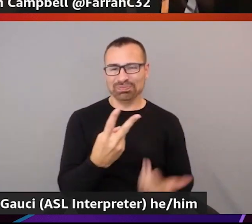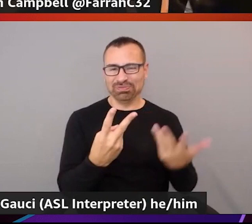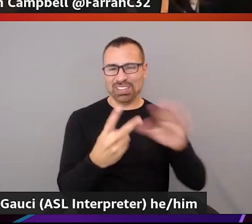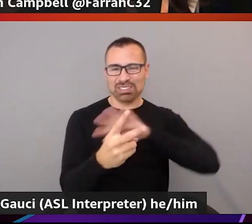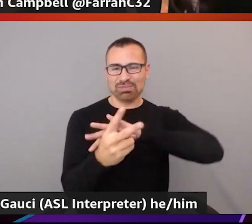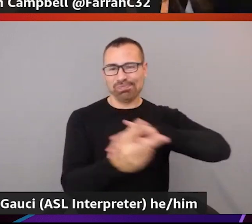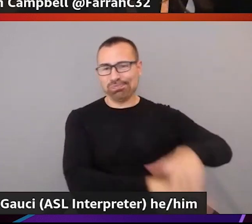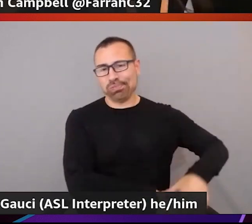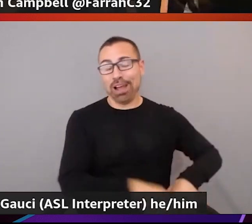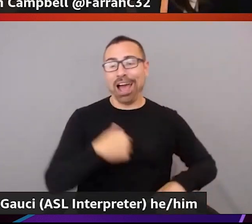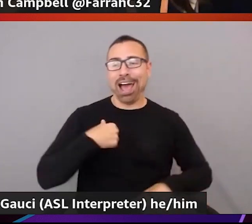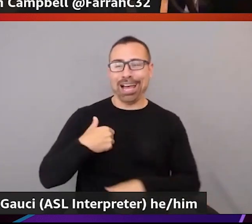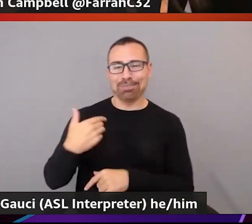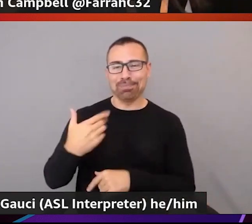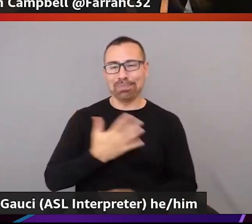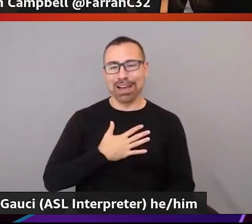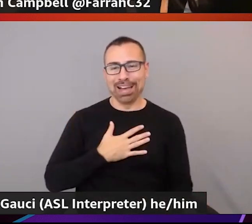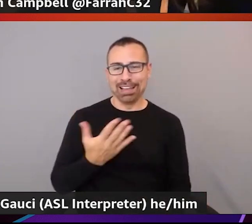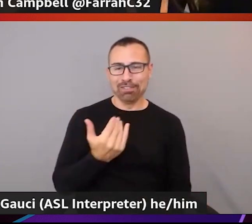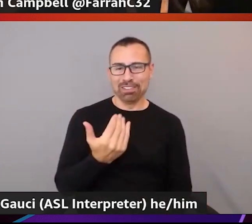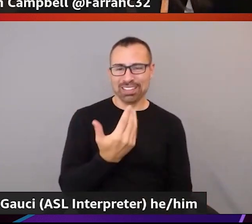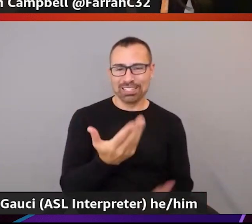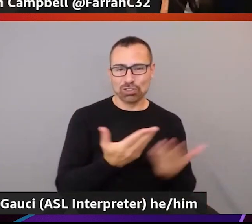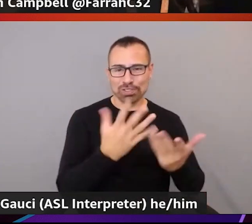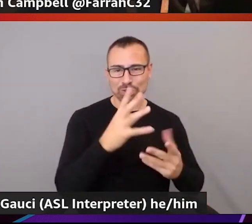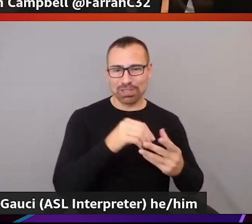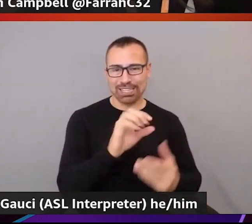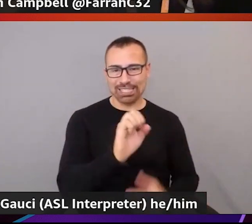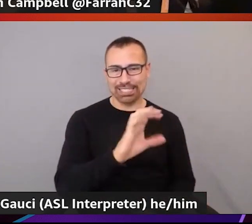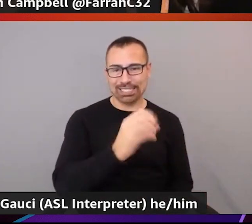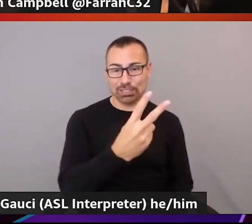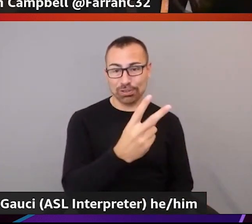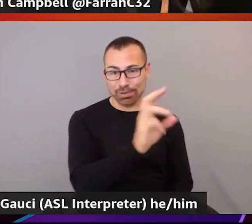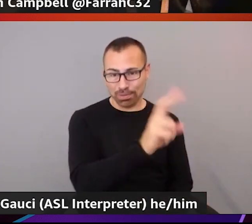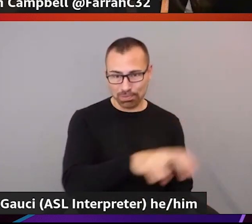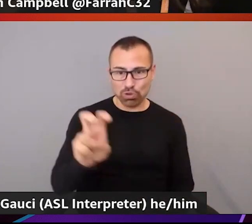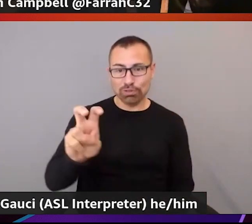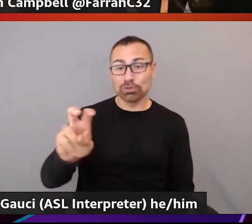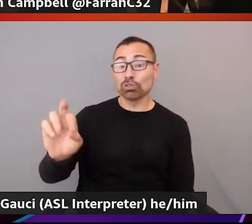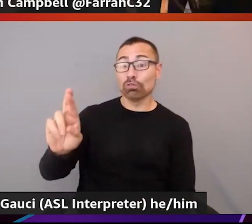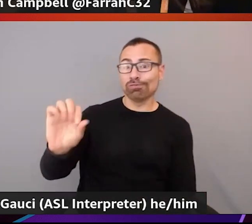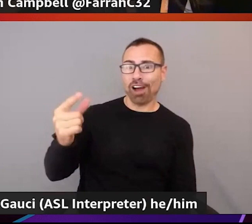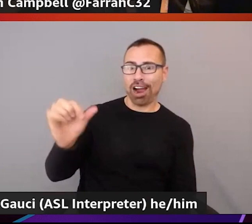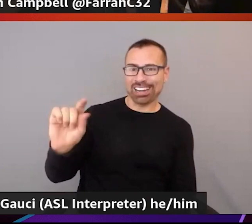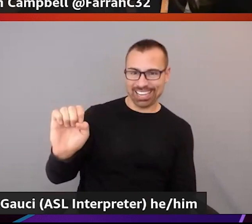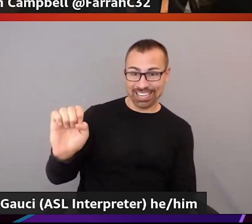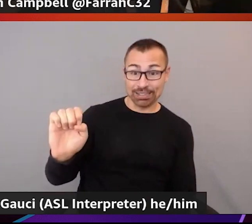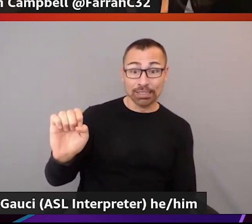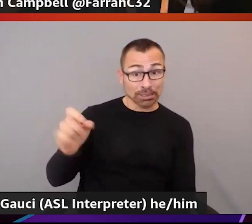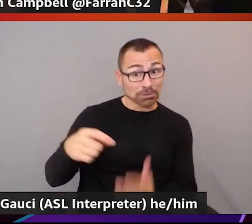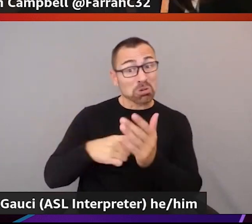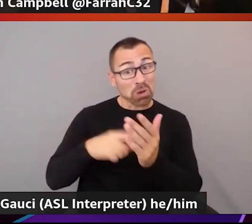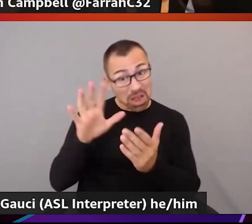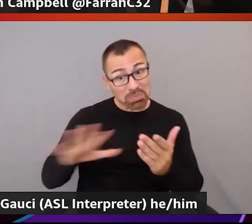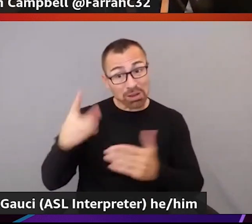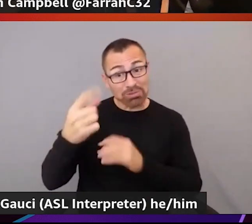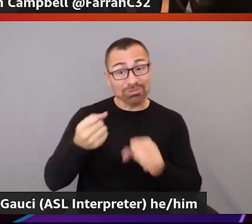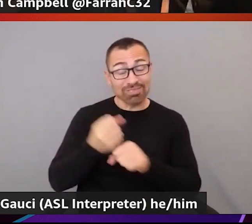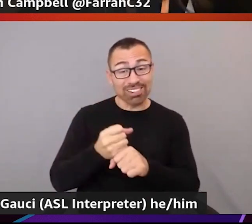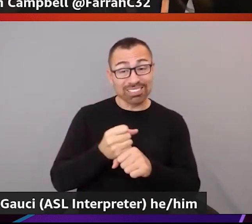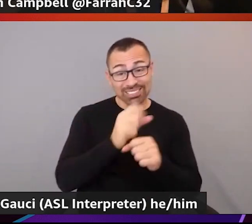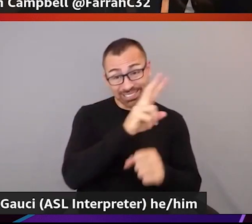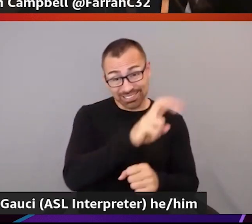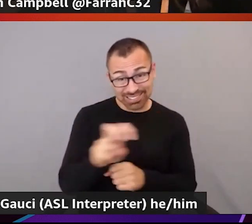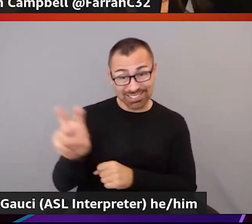my 15 services running within this cluster, move them all to Fargate. And it took us about a year to get that